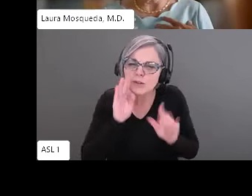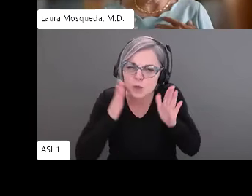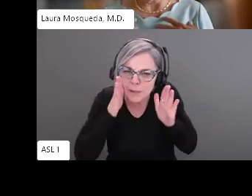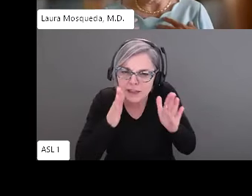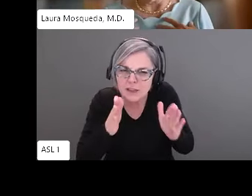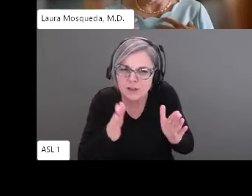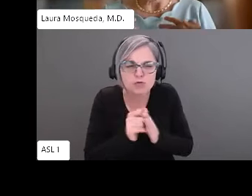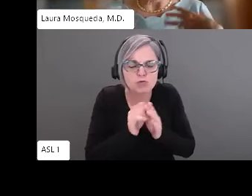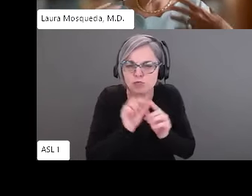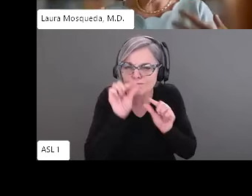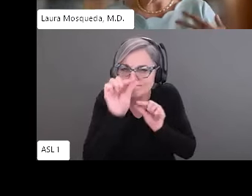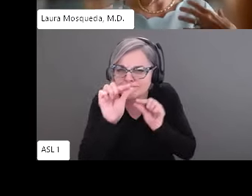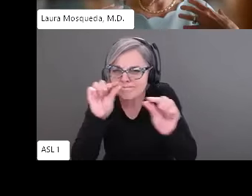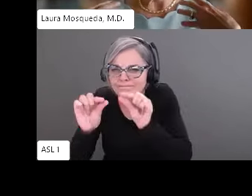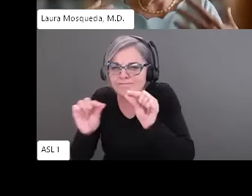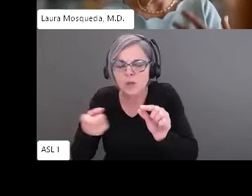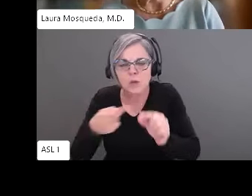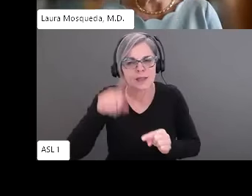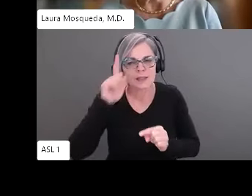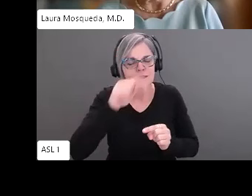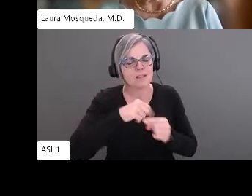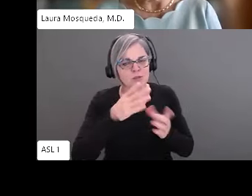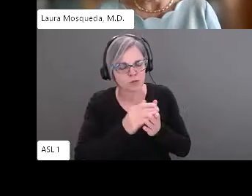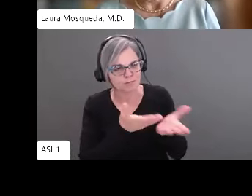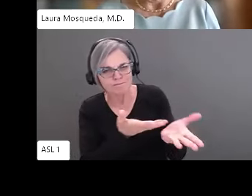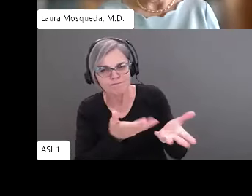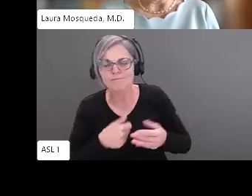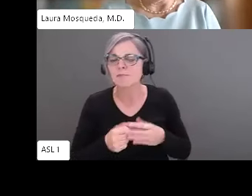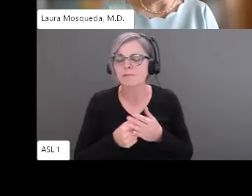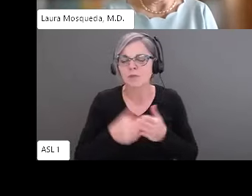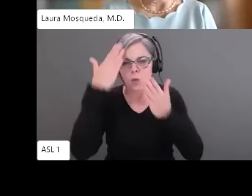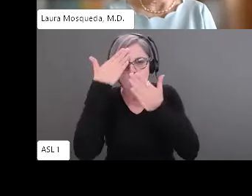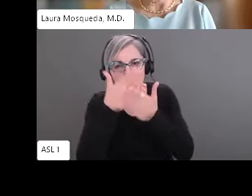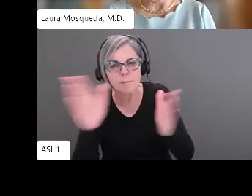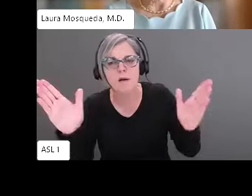people that we're there to serve are really able to talk to us and that we're able to listen.